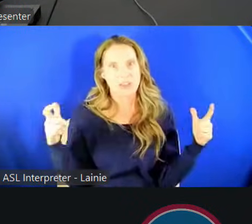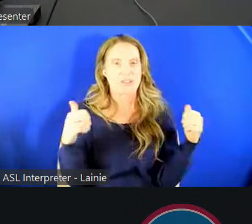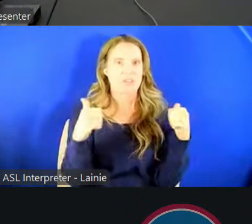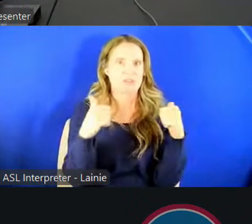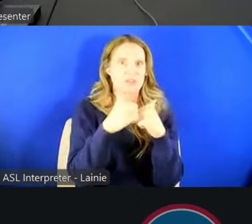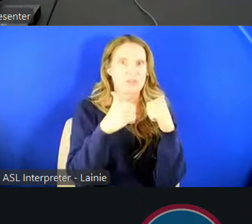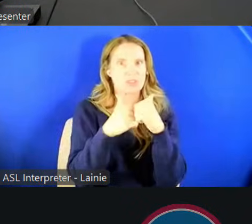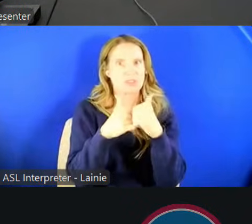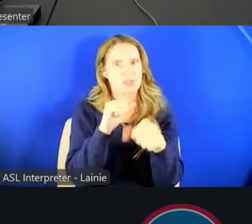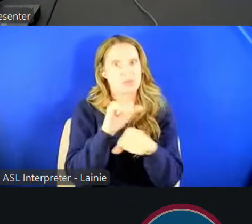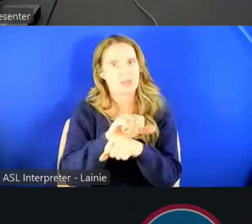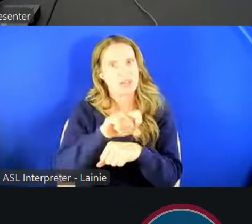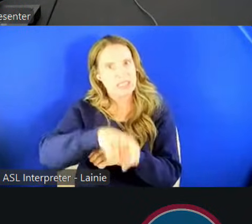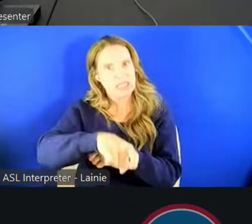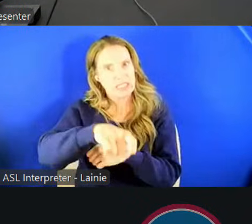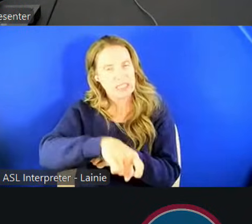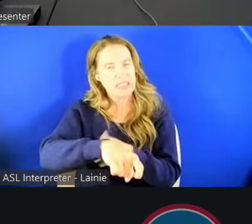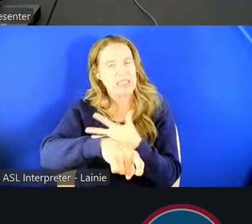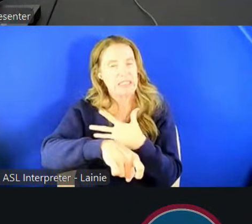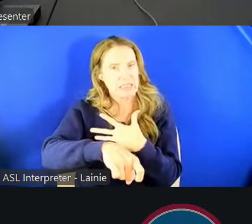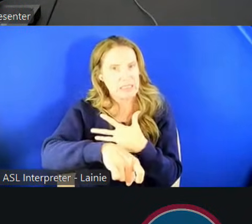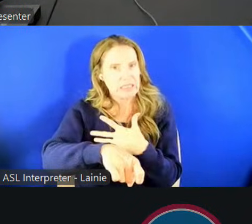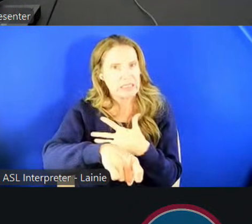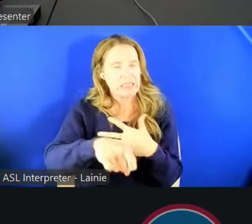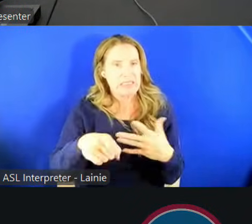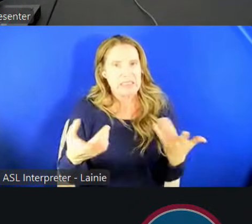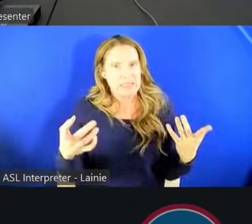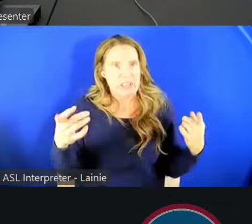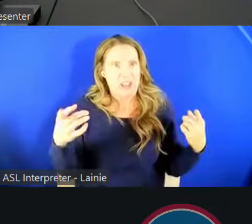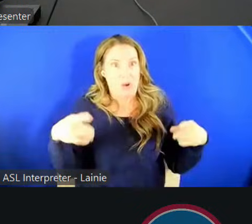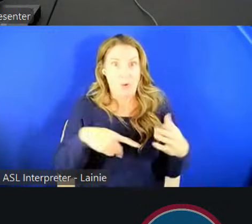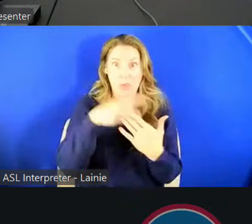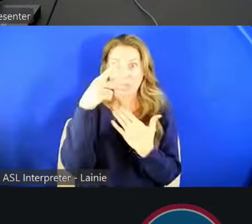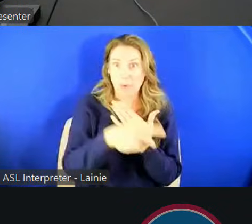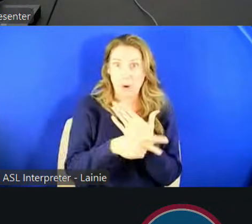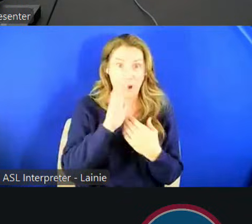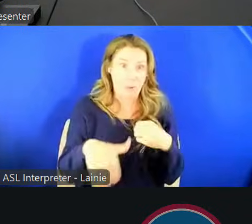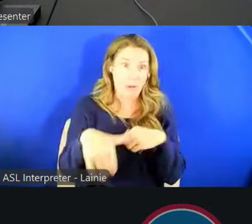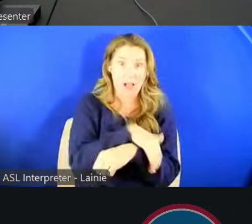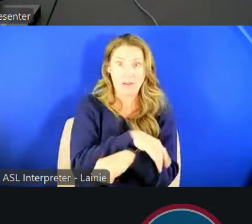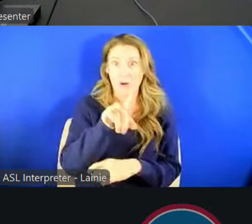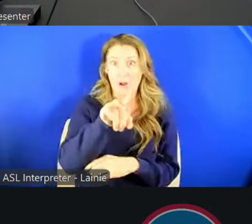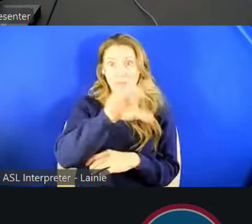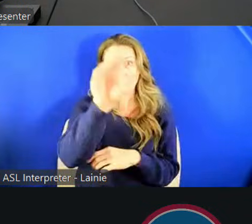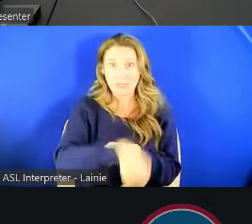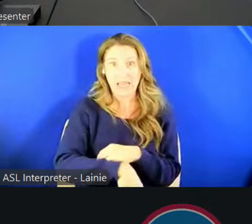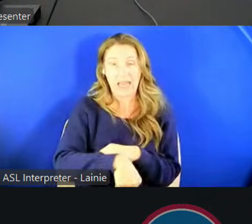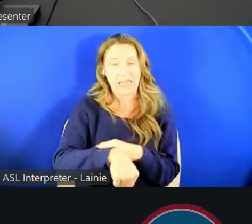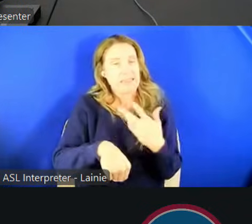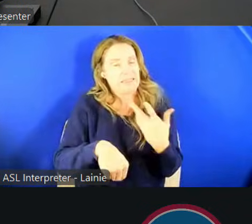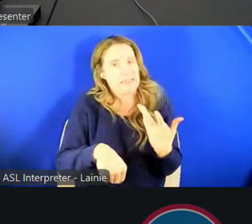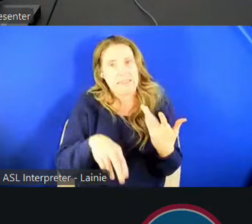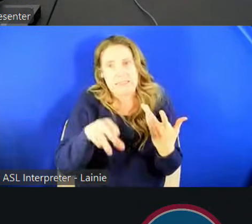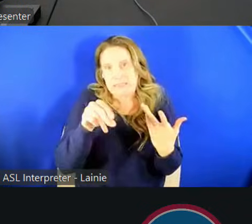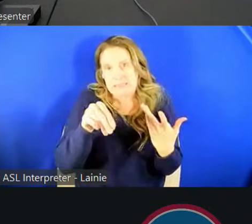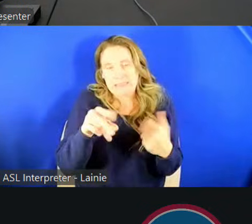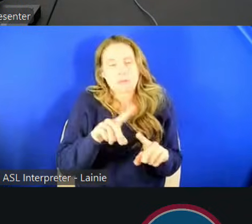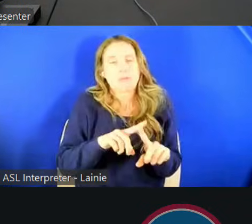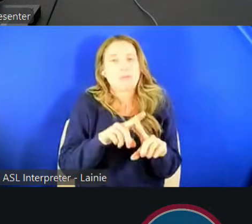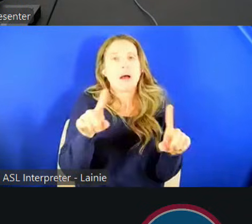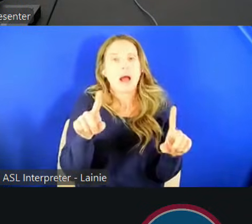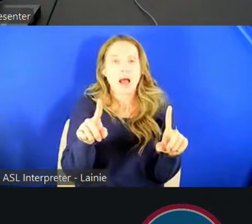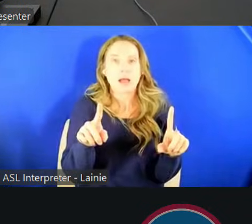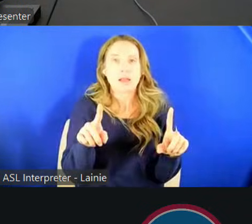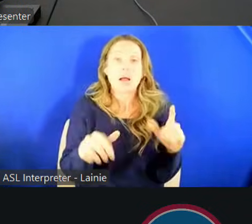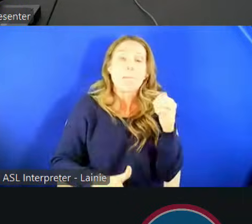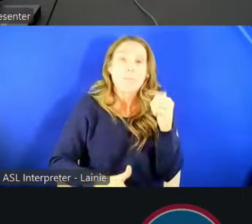work that'll need to be done. So, I can't say this initiative will be able to knock out 100% of them through it, but, the